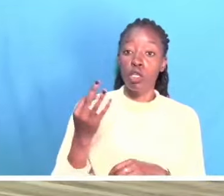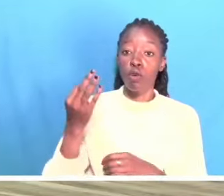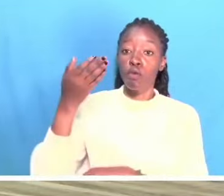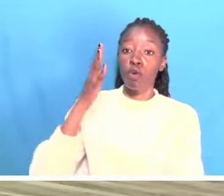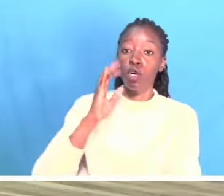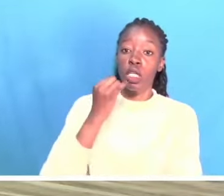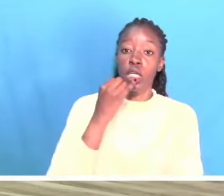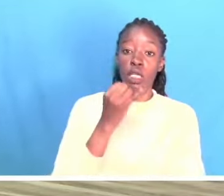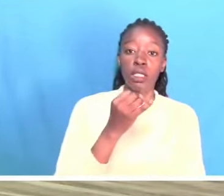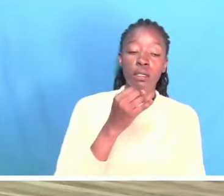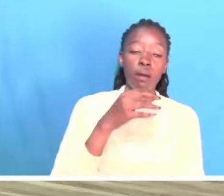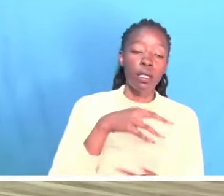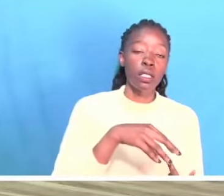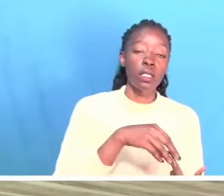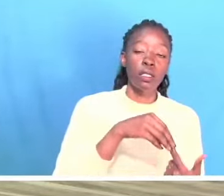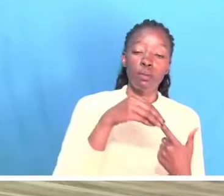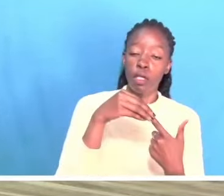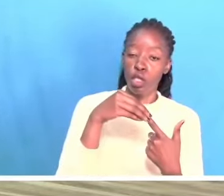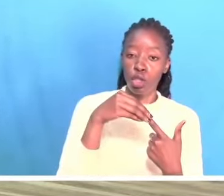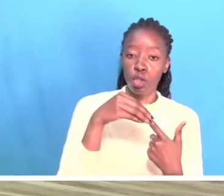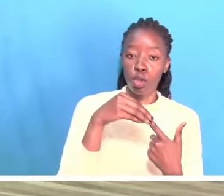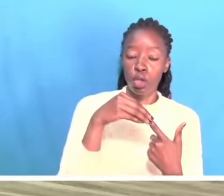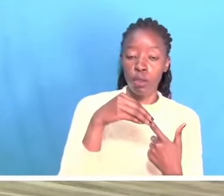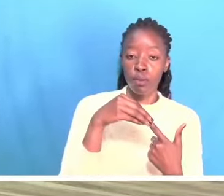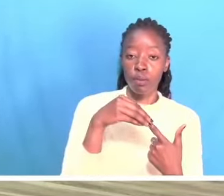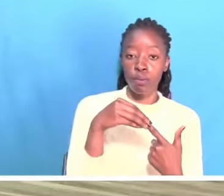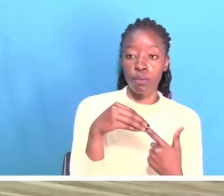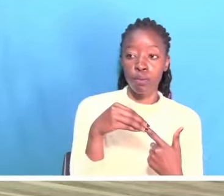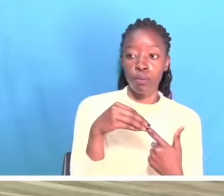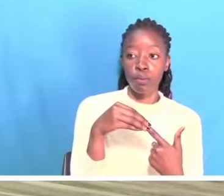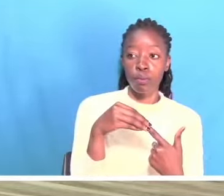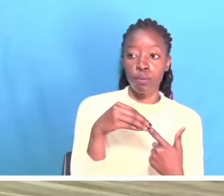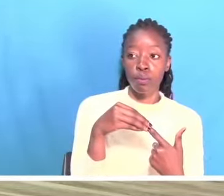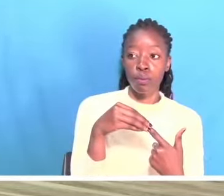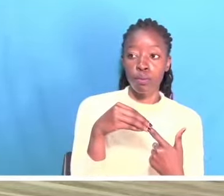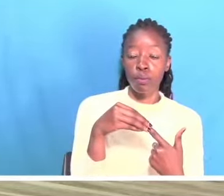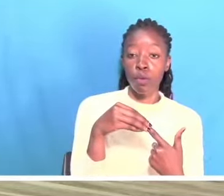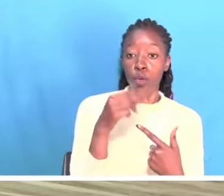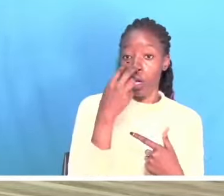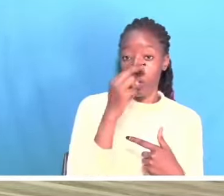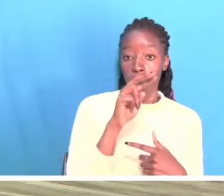at the doctrine of justification pretty soon as we continue sharing, maybe not today.